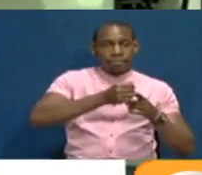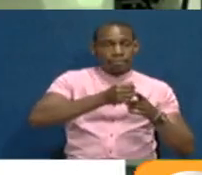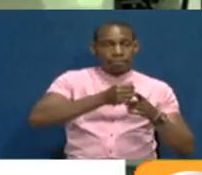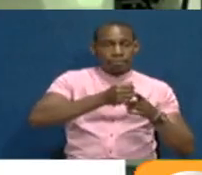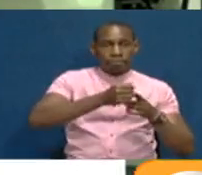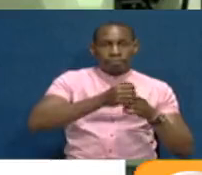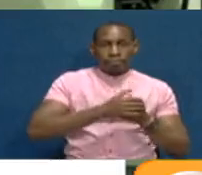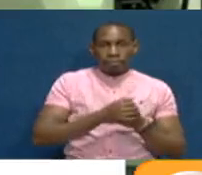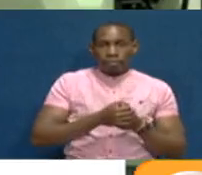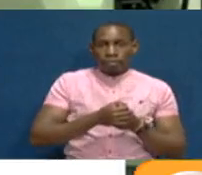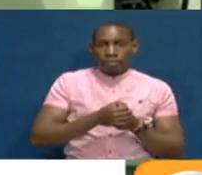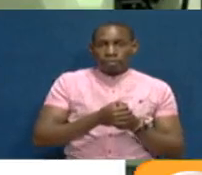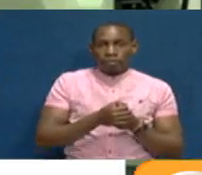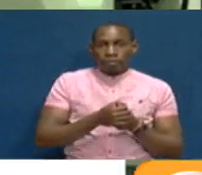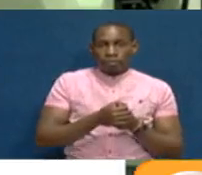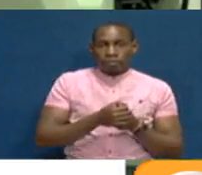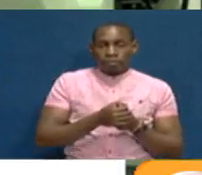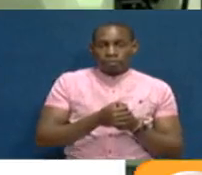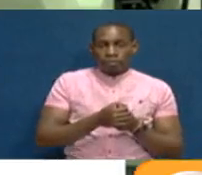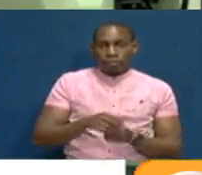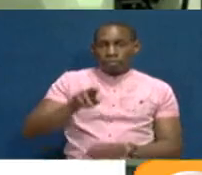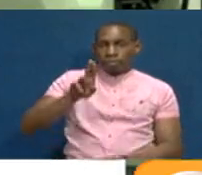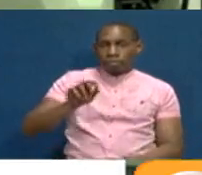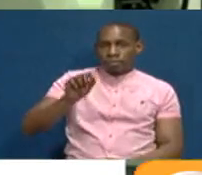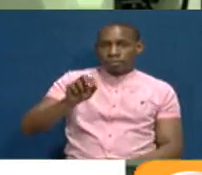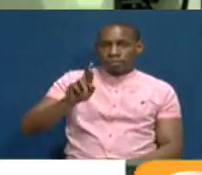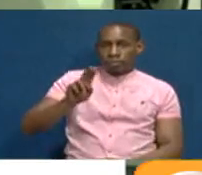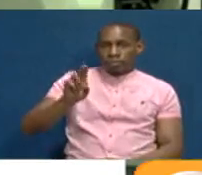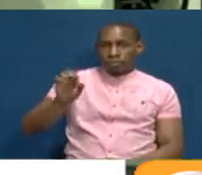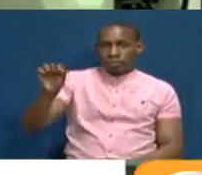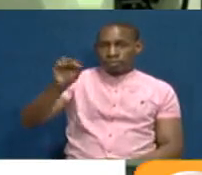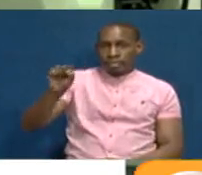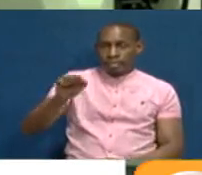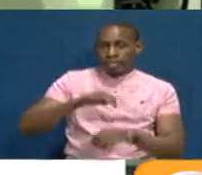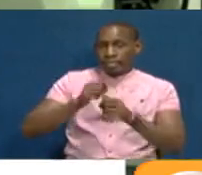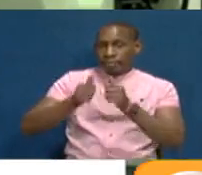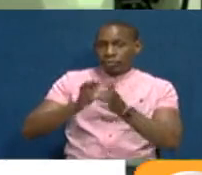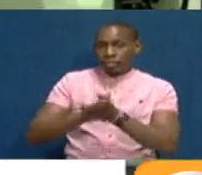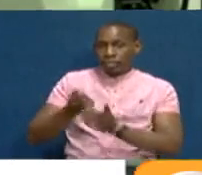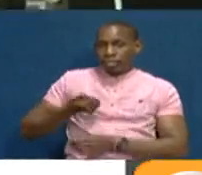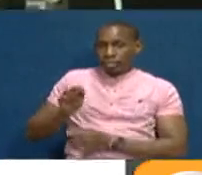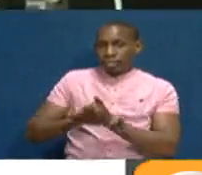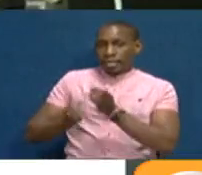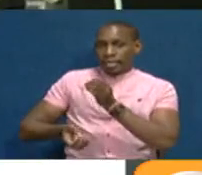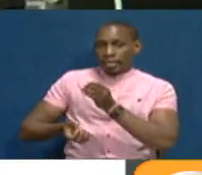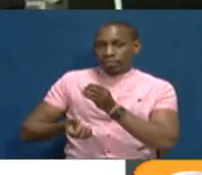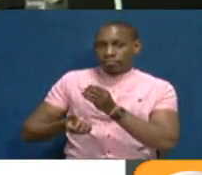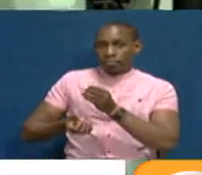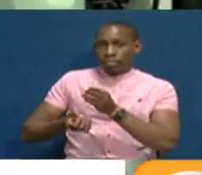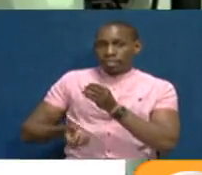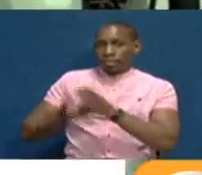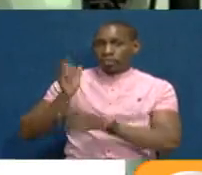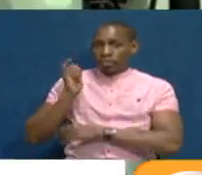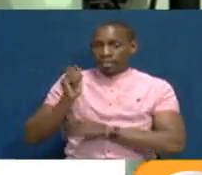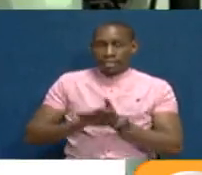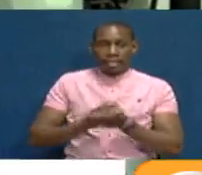the uterine cavity, uterus, the cavity of the uterus, at the time when she is ovulating. Now, what about